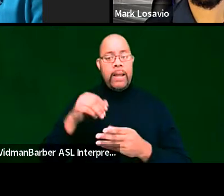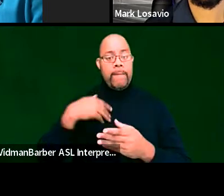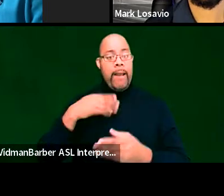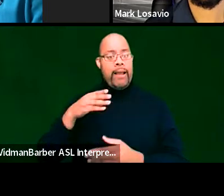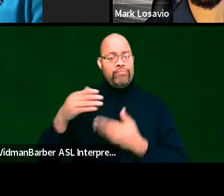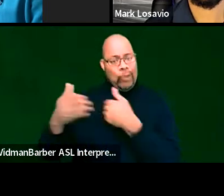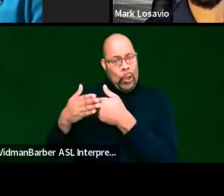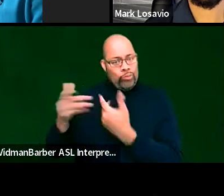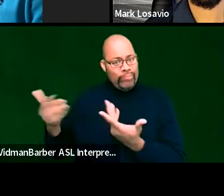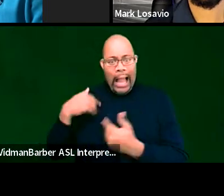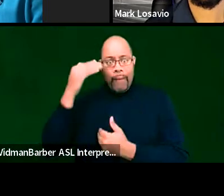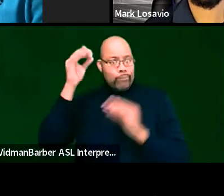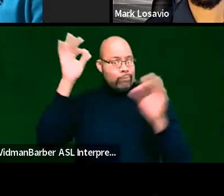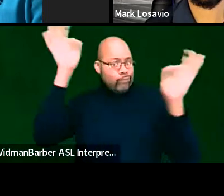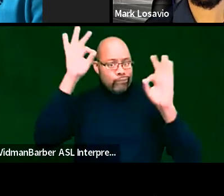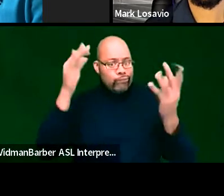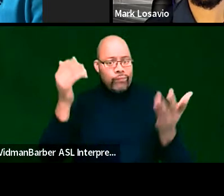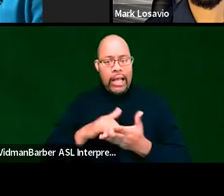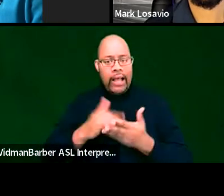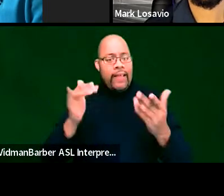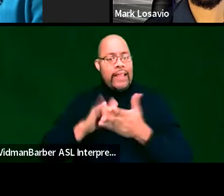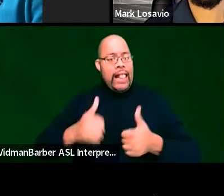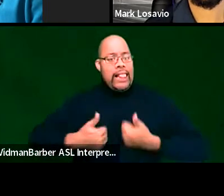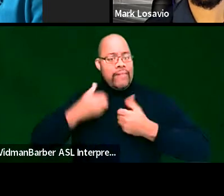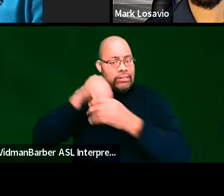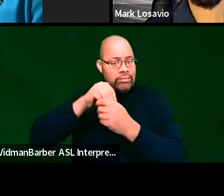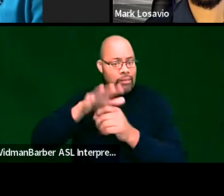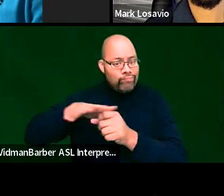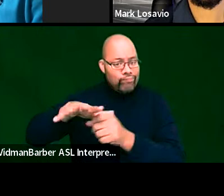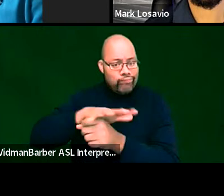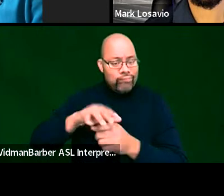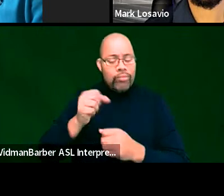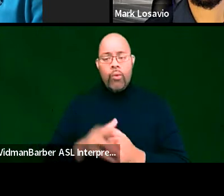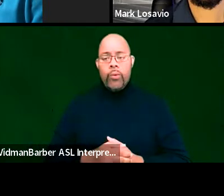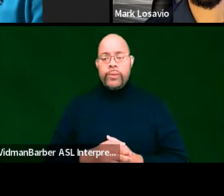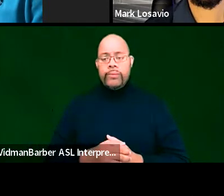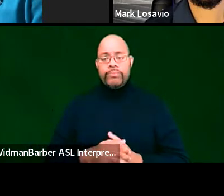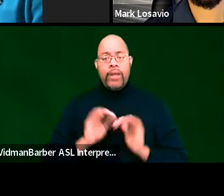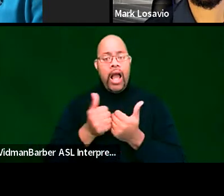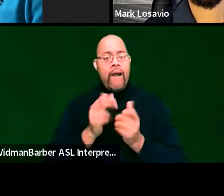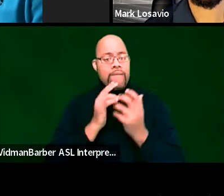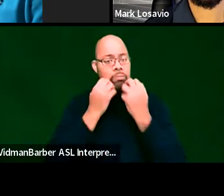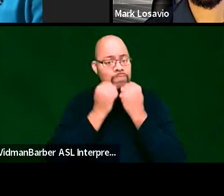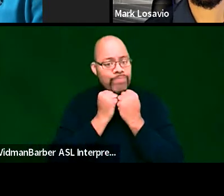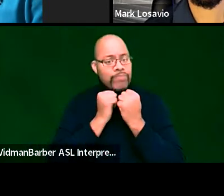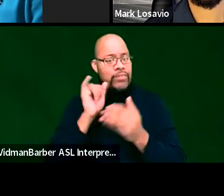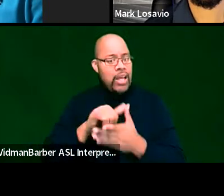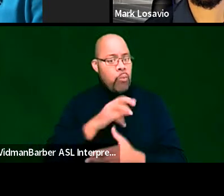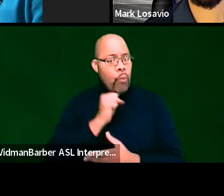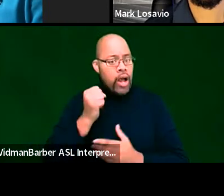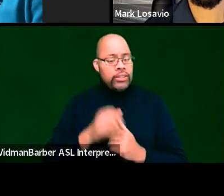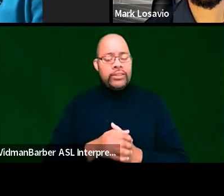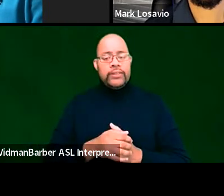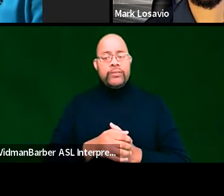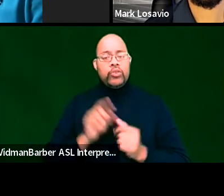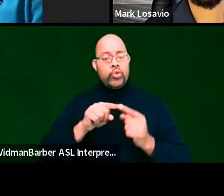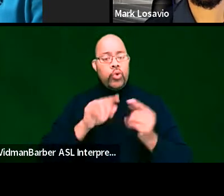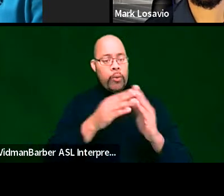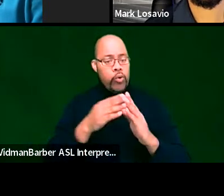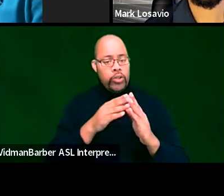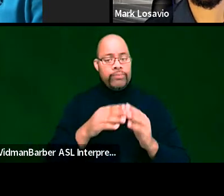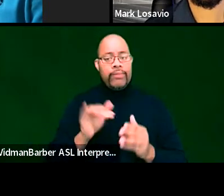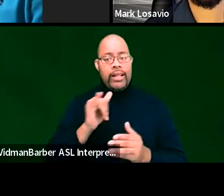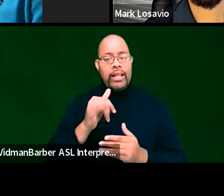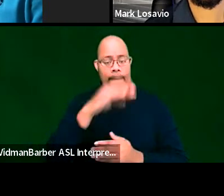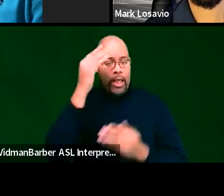backyard, but I had no idea, the things that lived there or, how valuable it really was to the communities